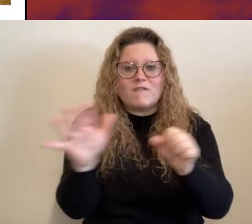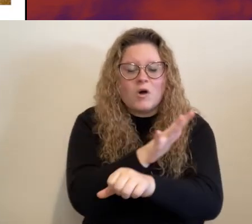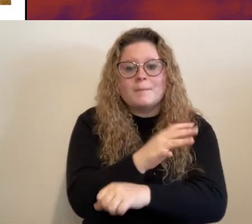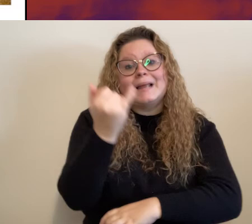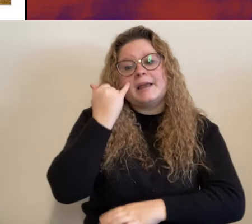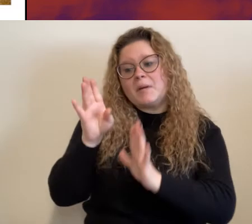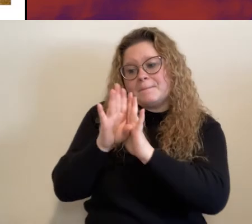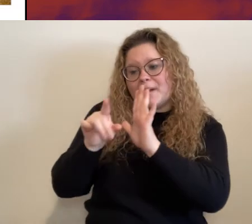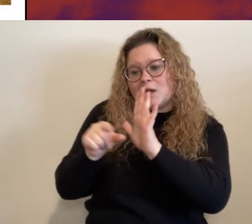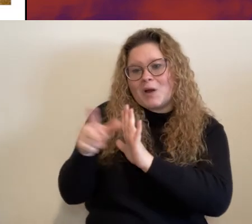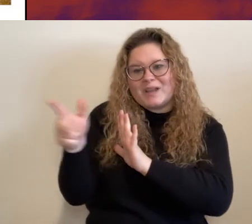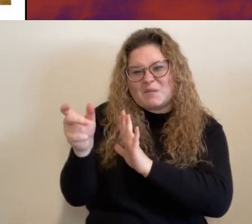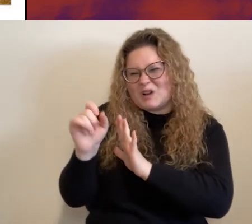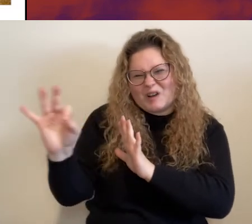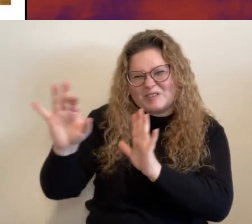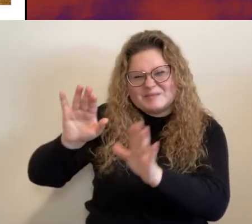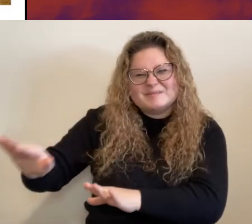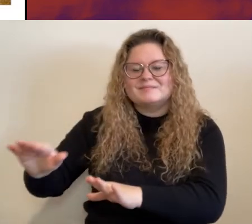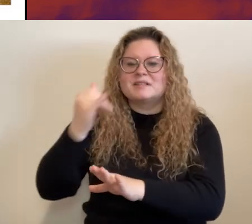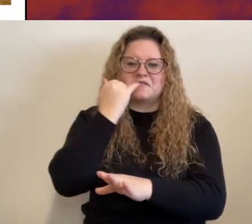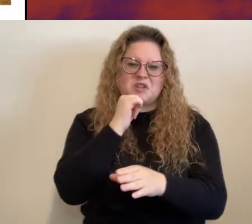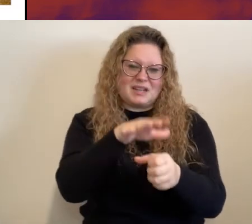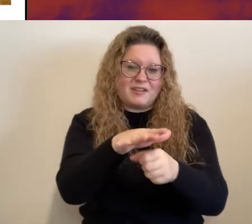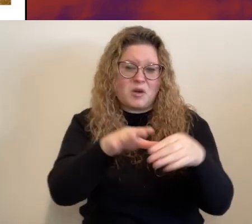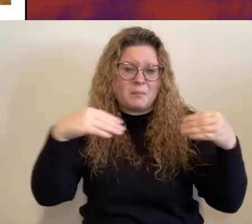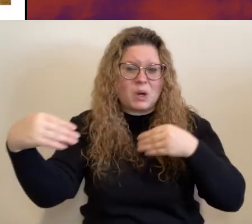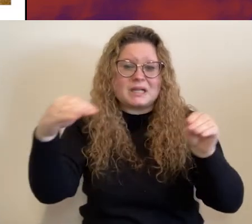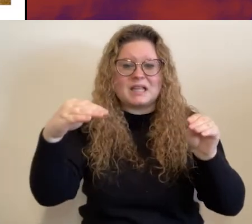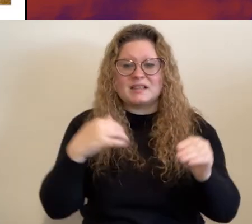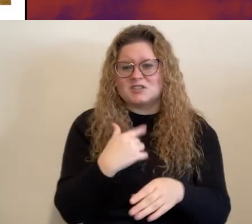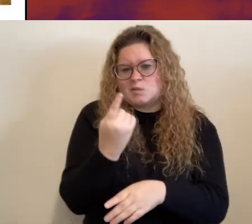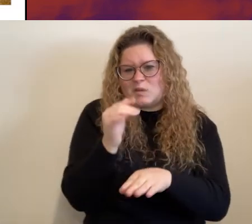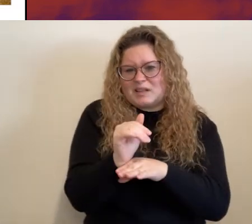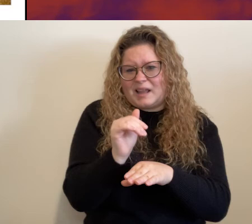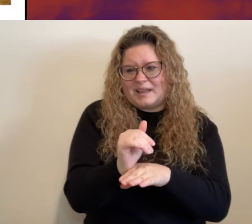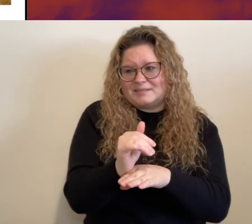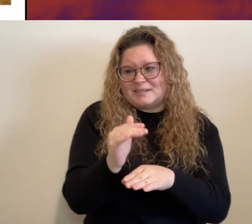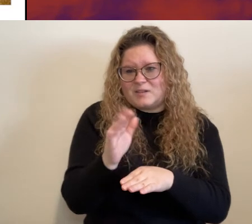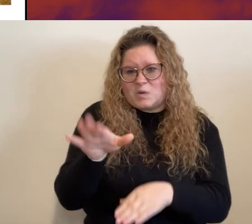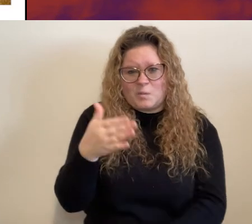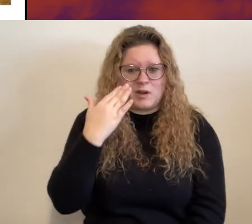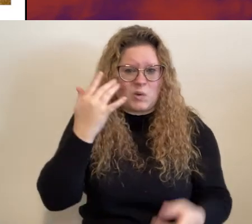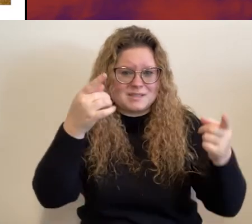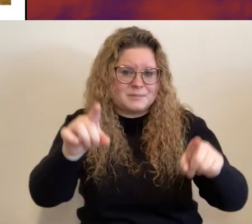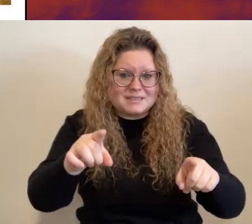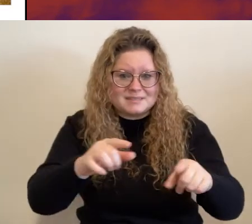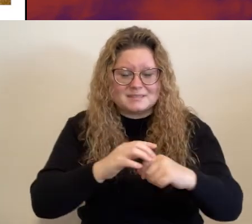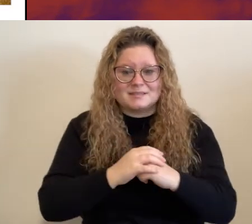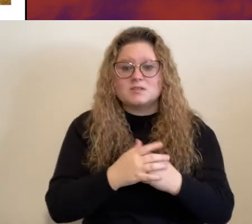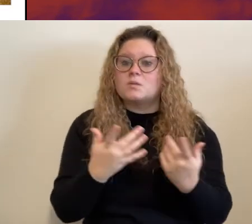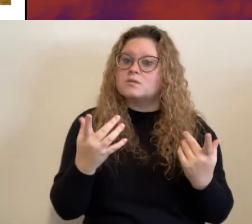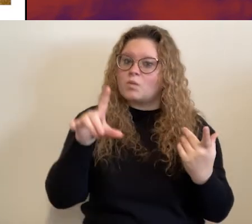if we didn't do much marketing, then it would have been just a thing that happened that nobody really heard about. So again, it's the way that you show